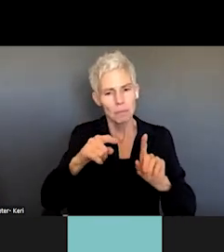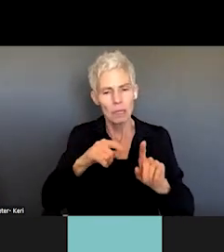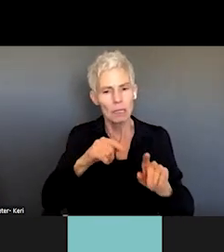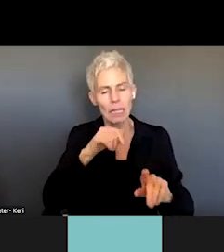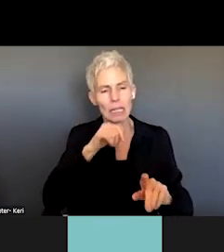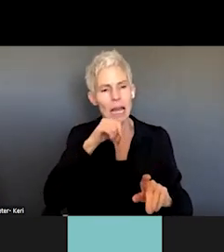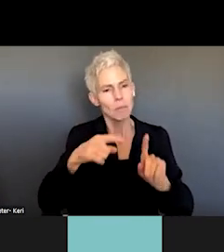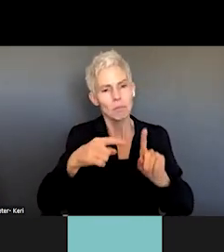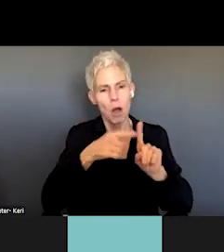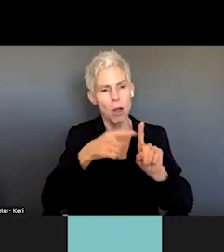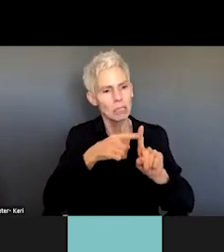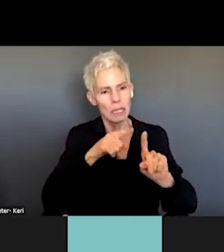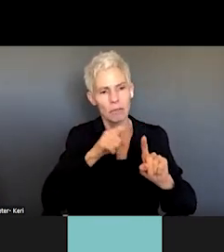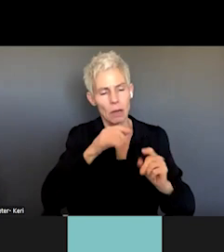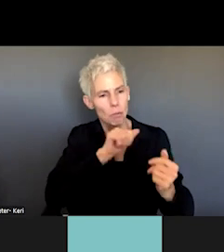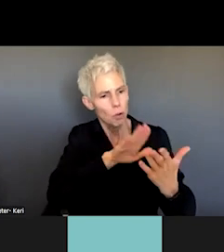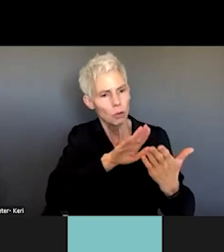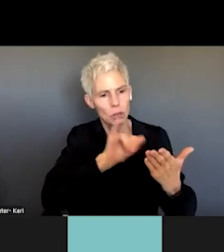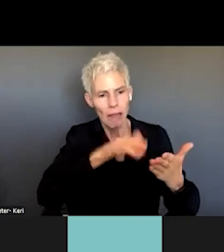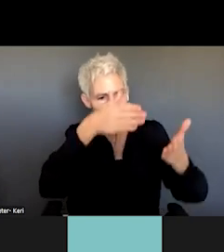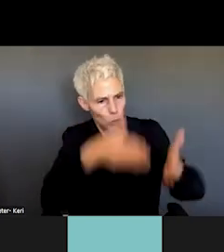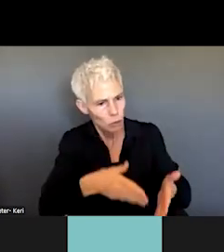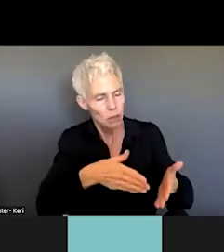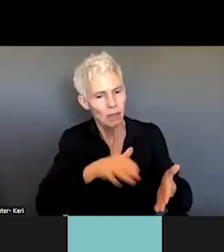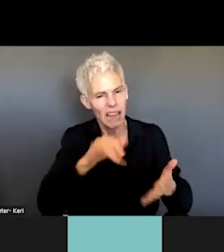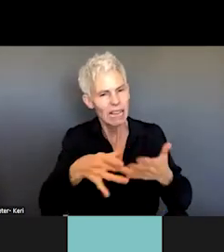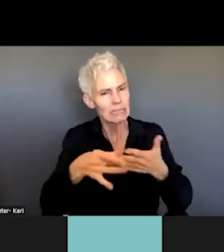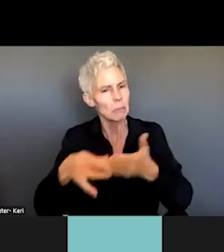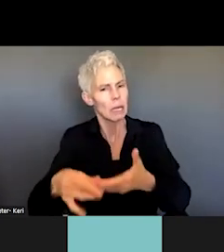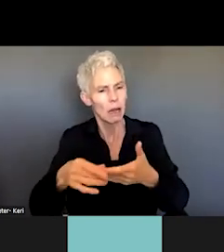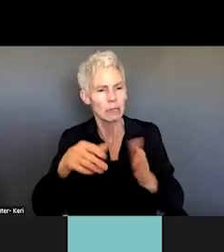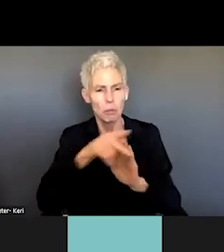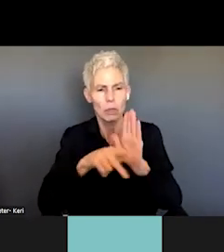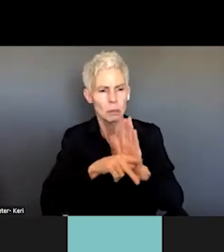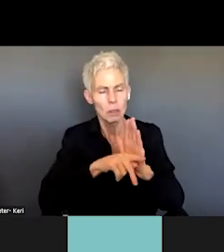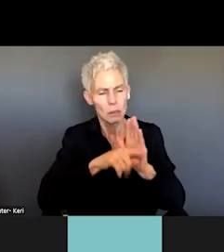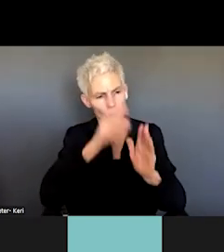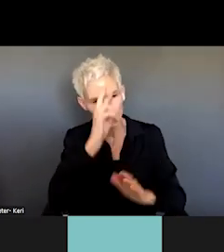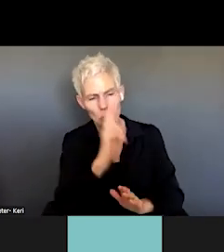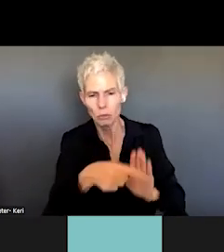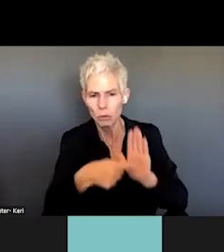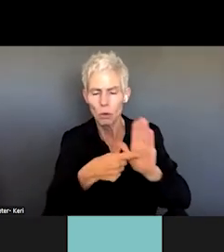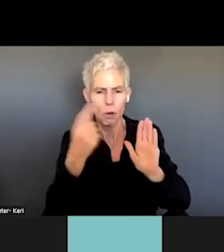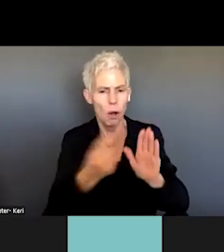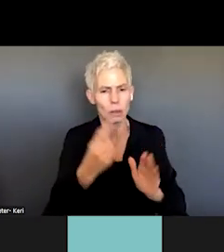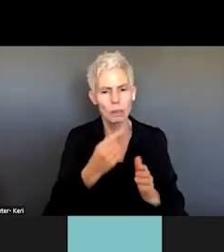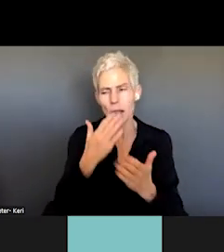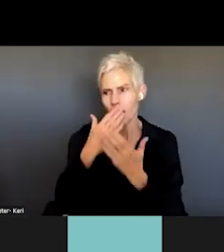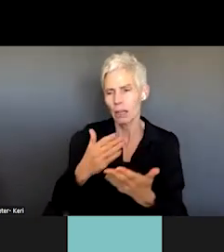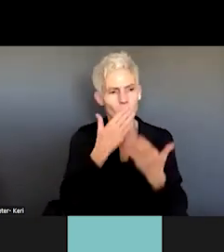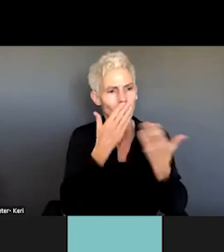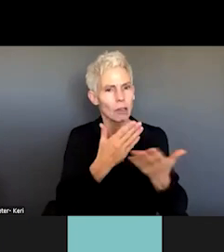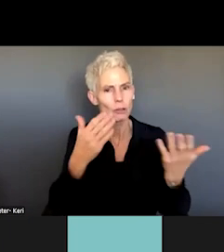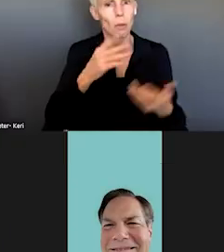individual needs to be the guiding principle. So, thank you. Thank you so much,